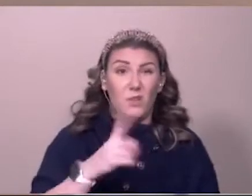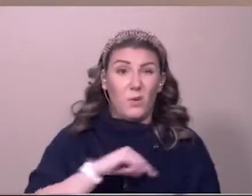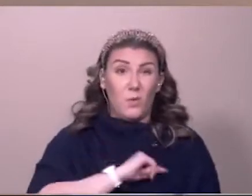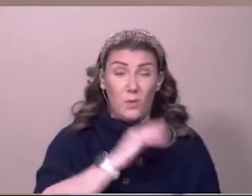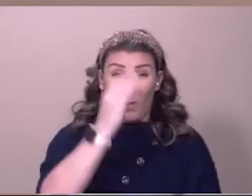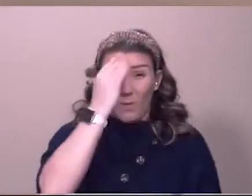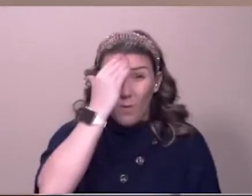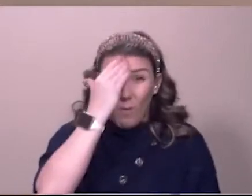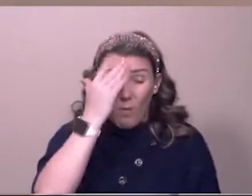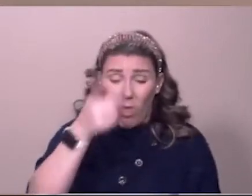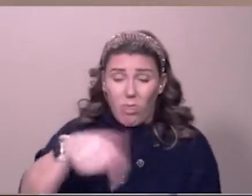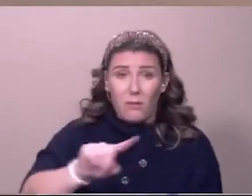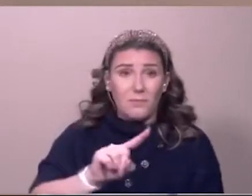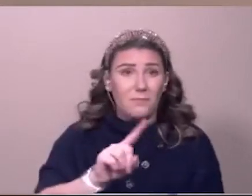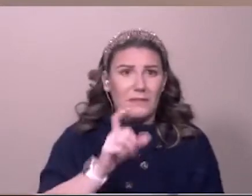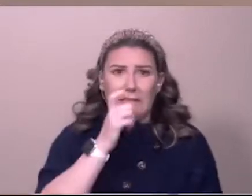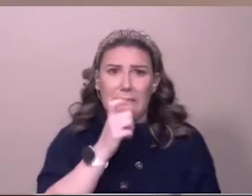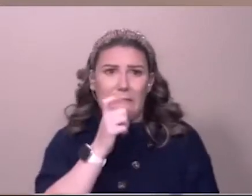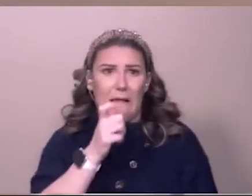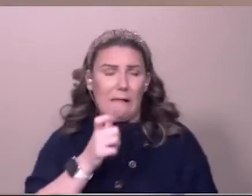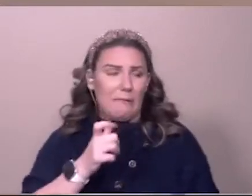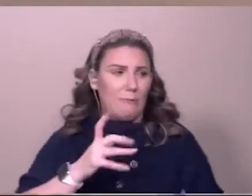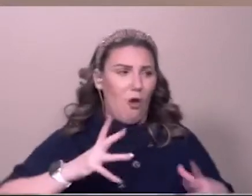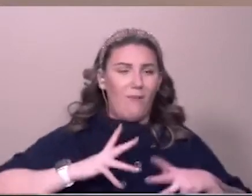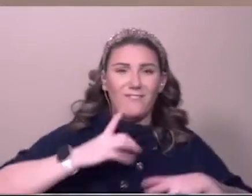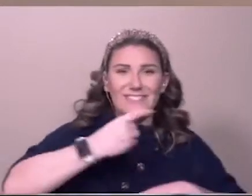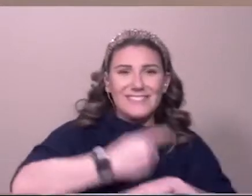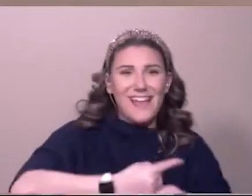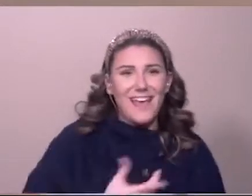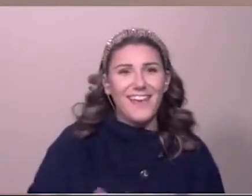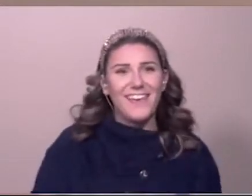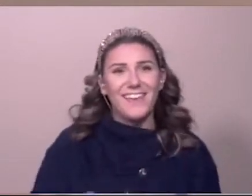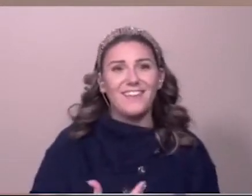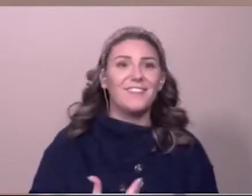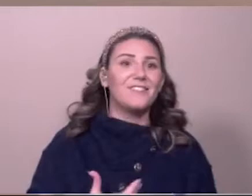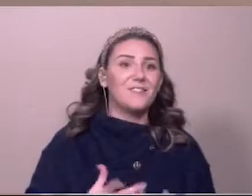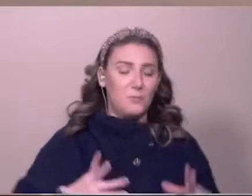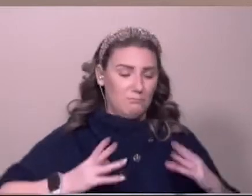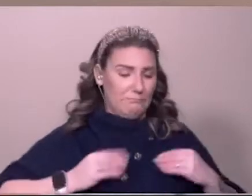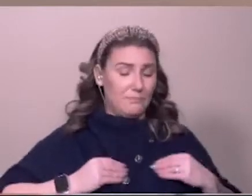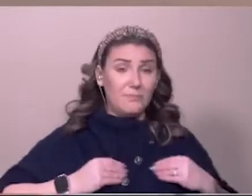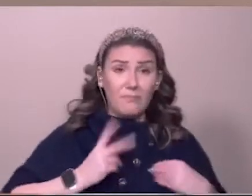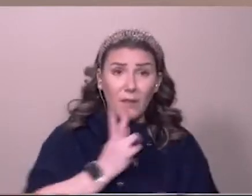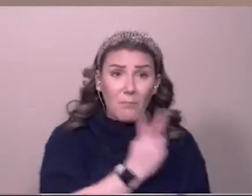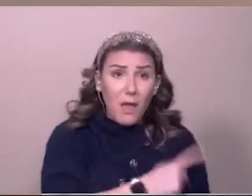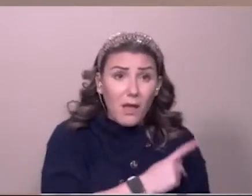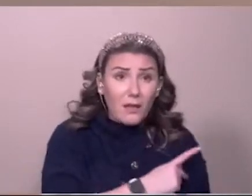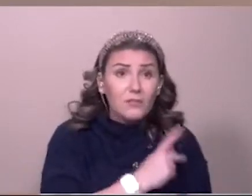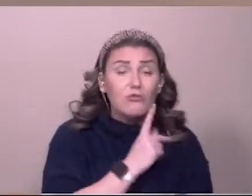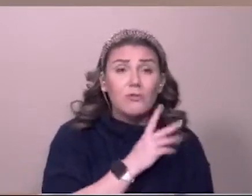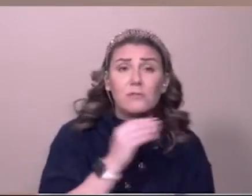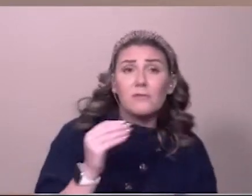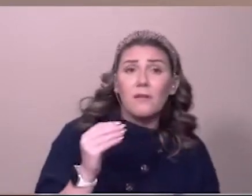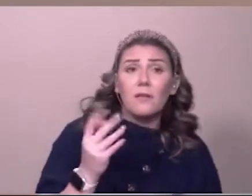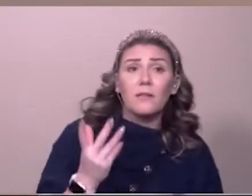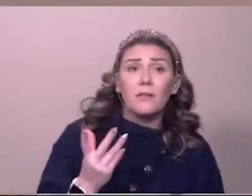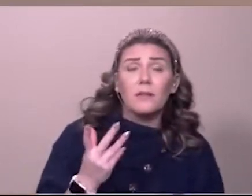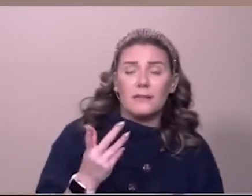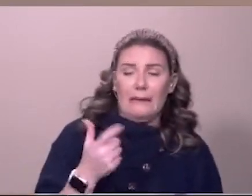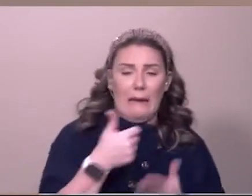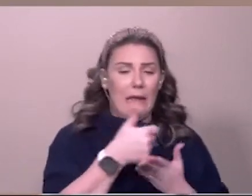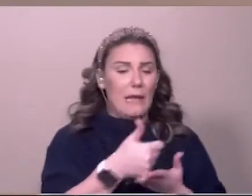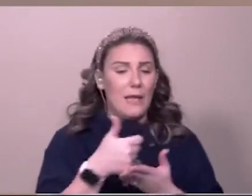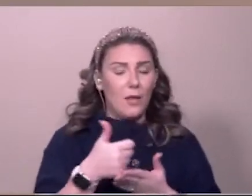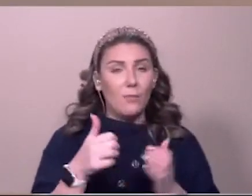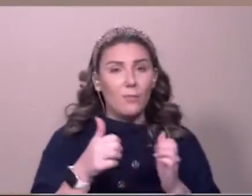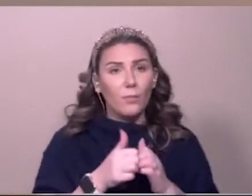them, there's not a day off. And so being able to take those patients and help